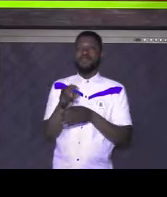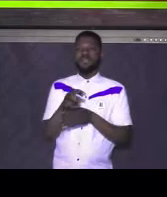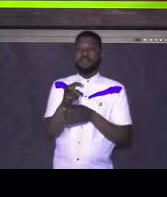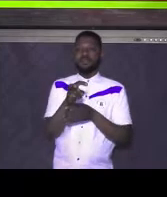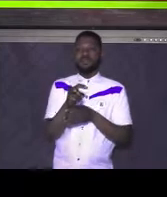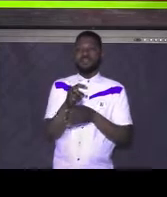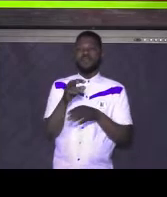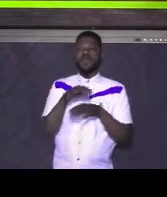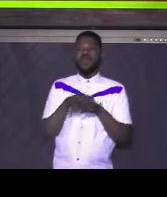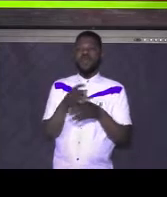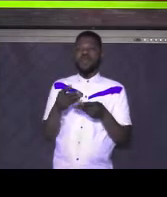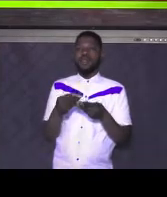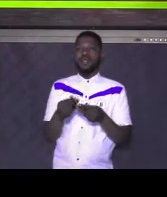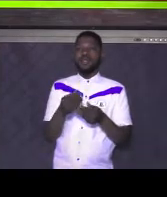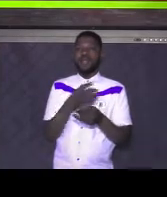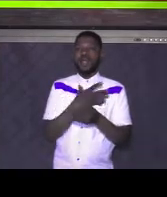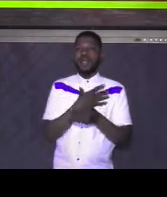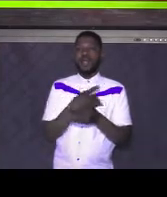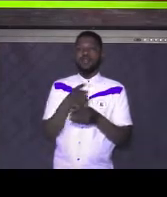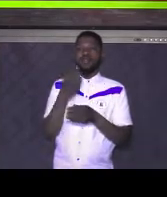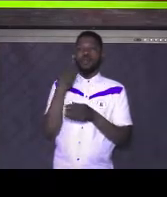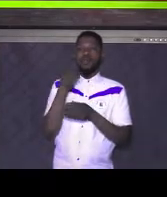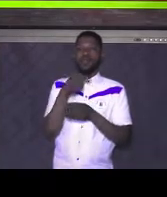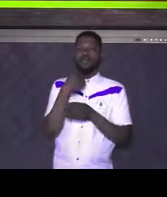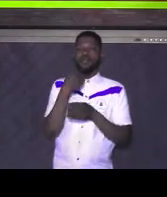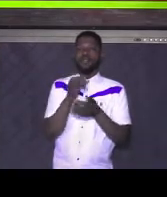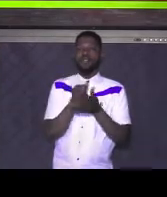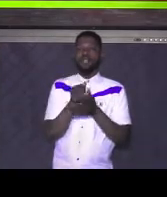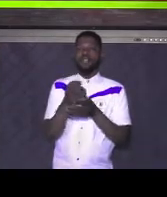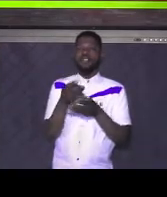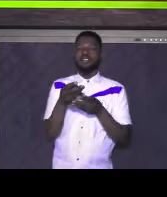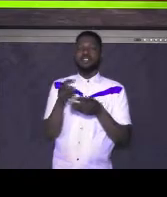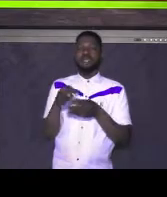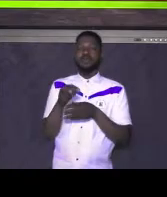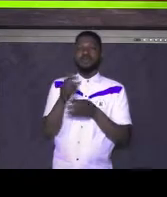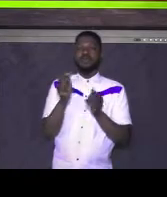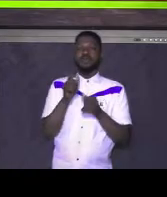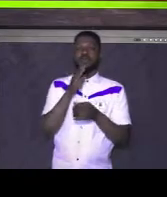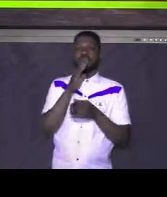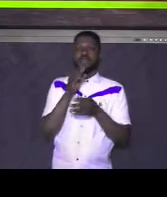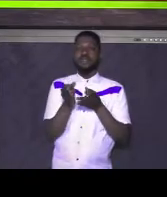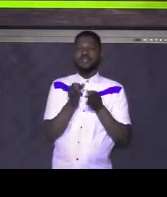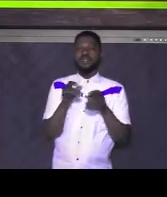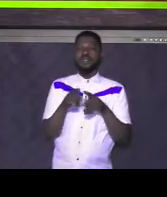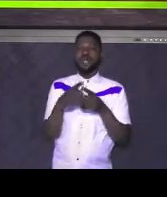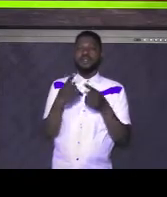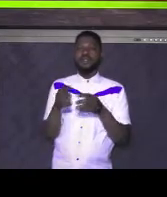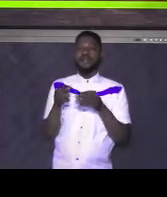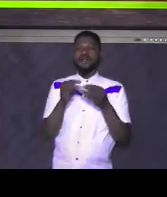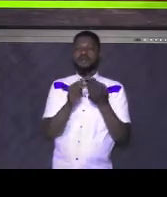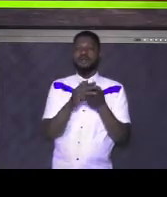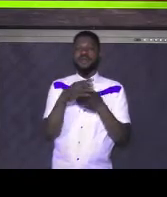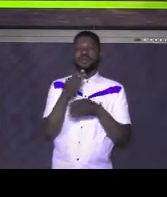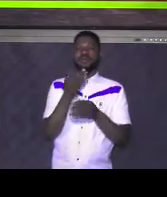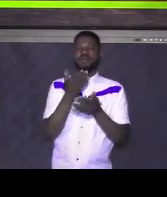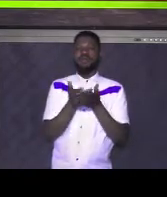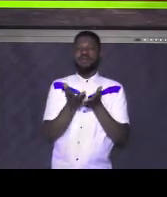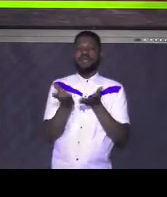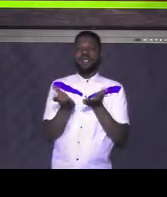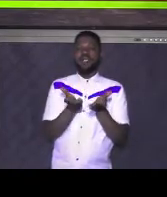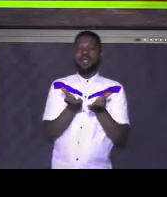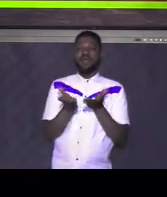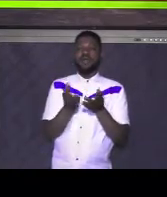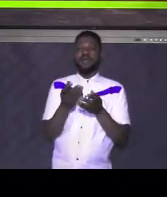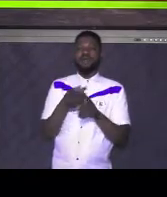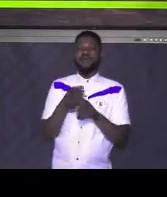means of transportation on land. And you were told that transportation could be defined as the movement of goods